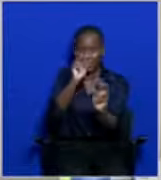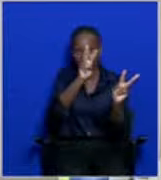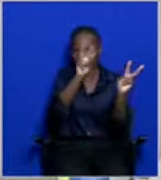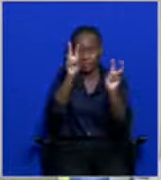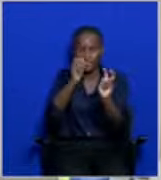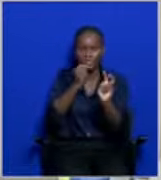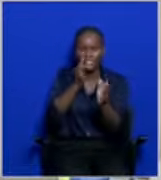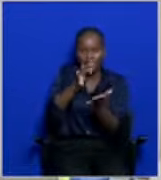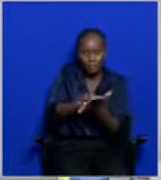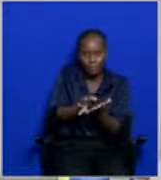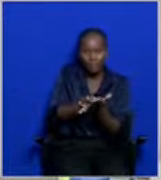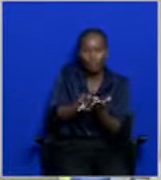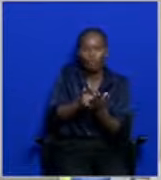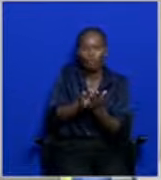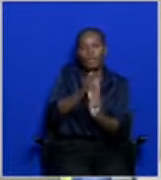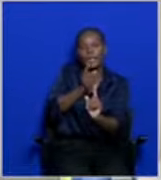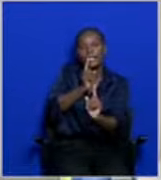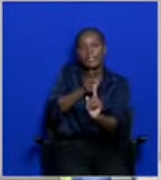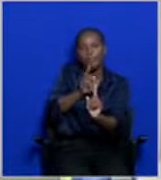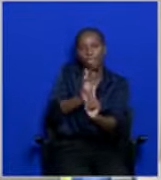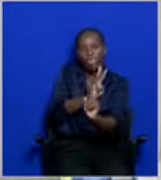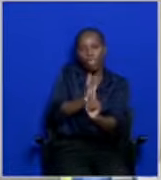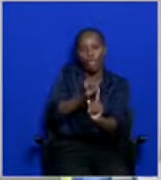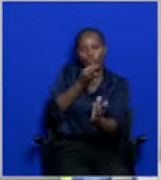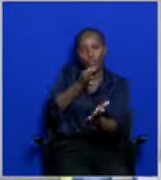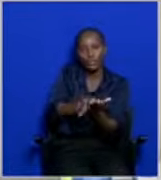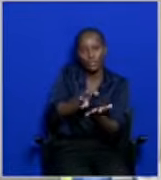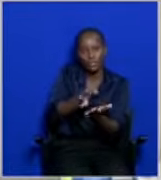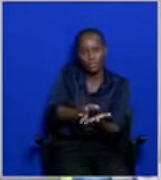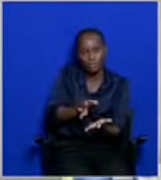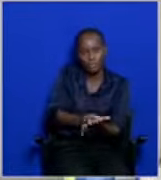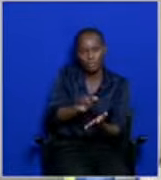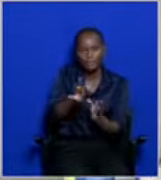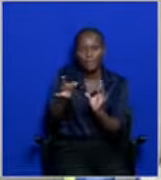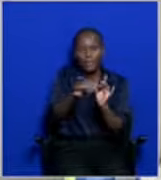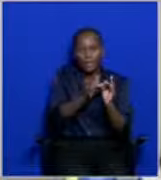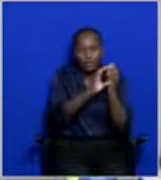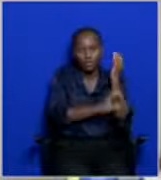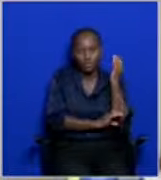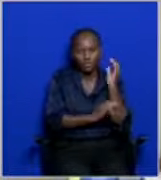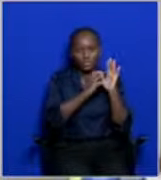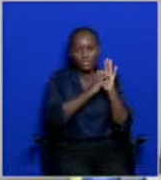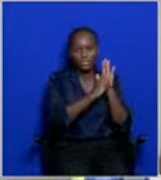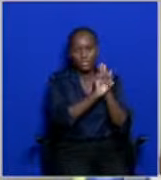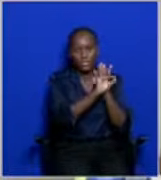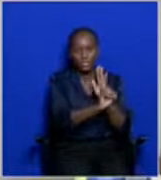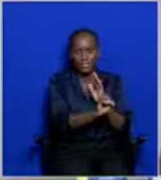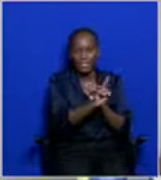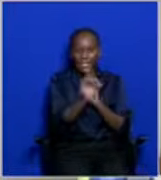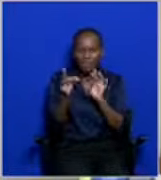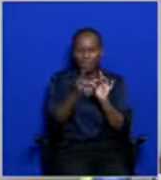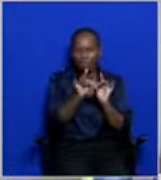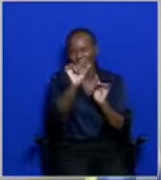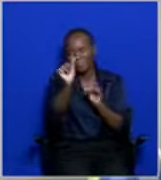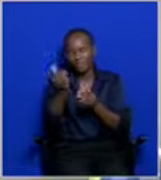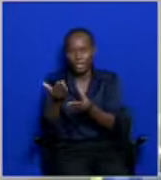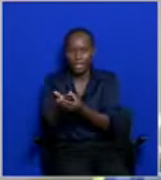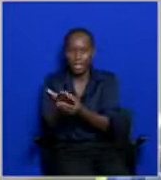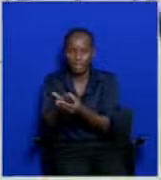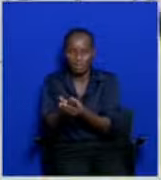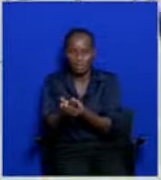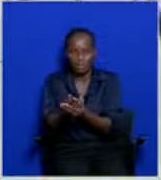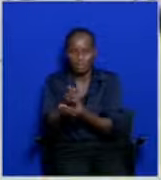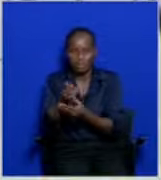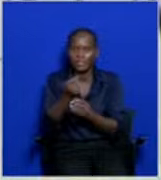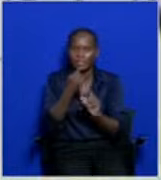30, and this involved a different matter that neither Chief Mapie nor Commissioner Spies raised in the